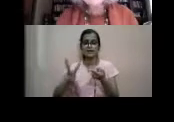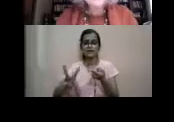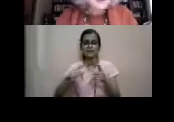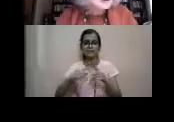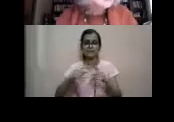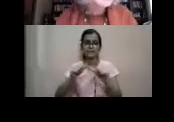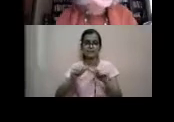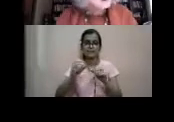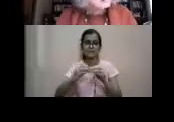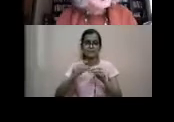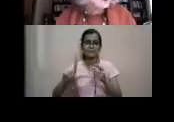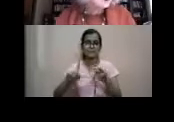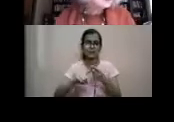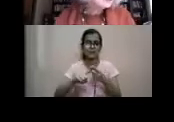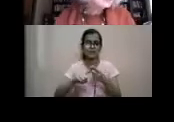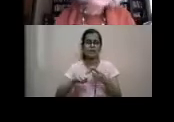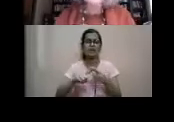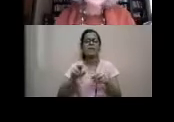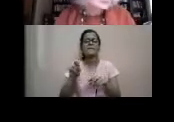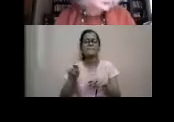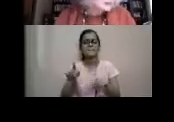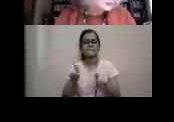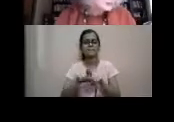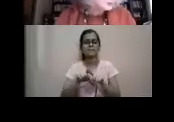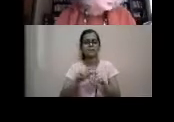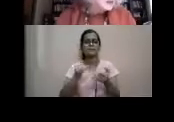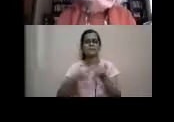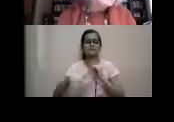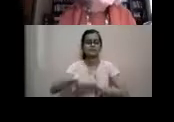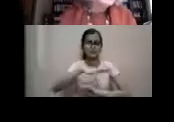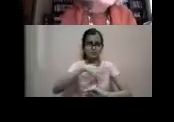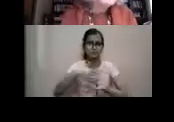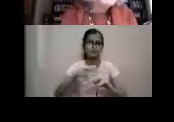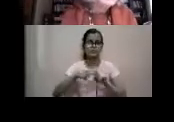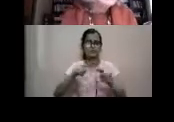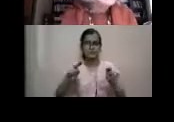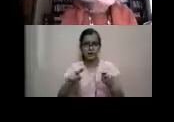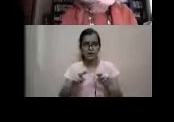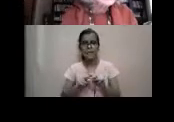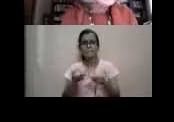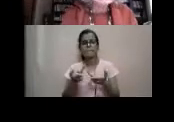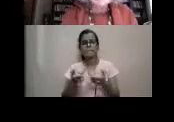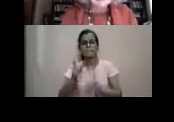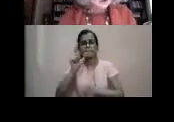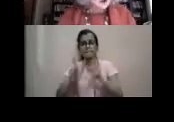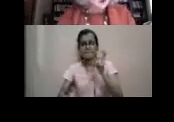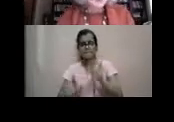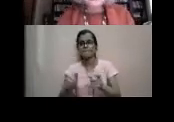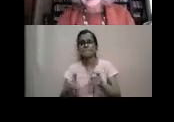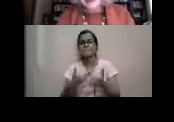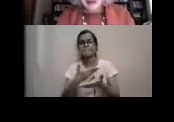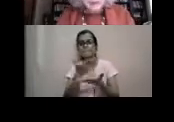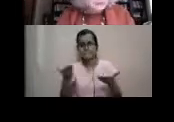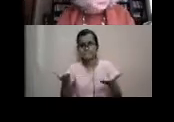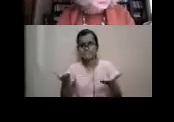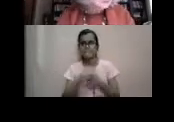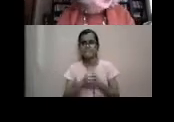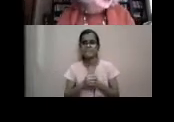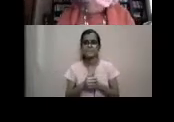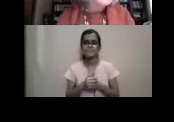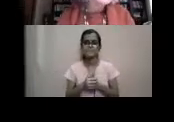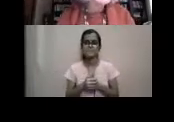identity, family, warmth, artistry, and sociality. Dependency in this sense may not always be